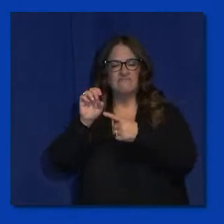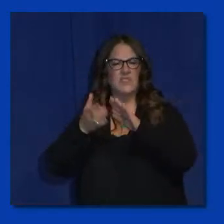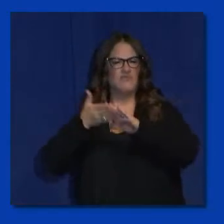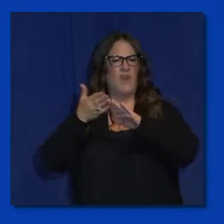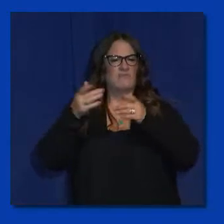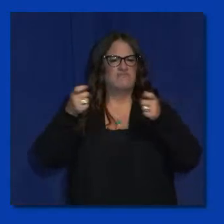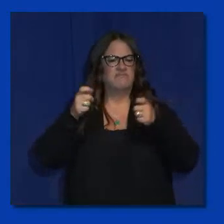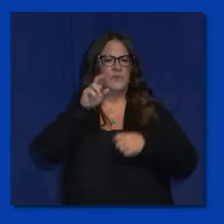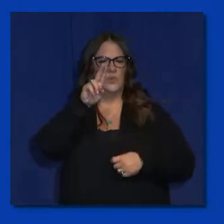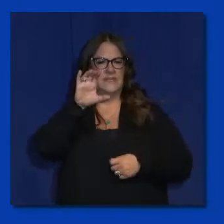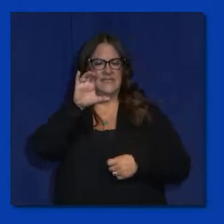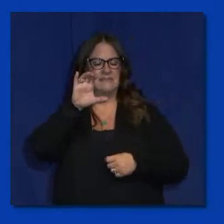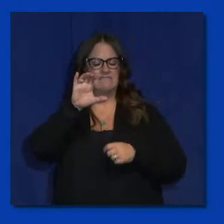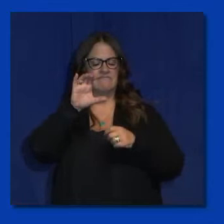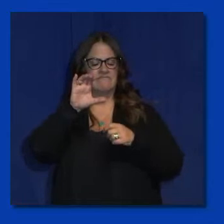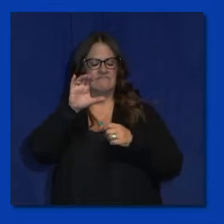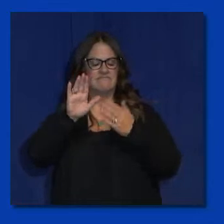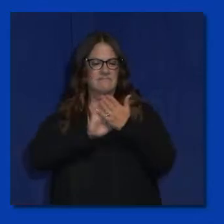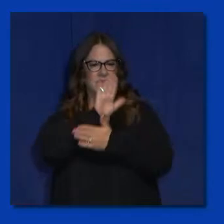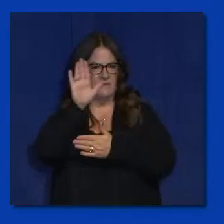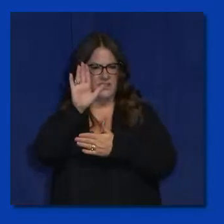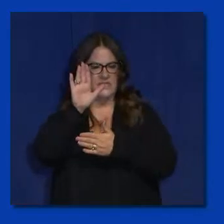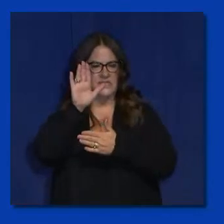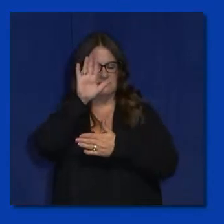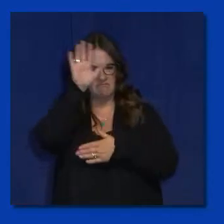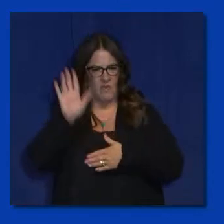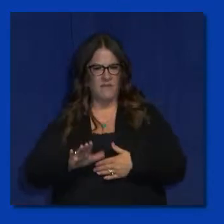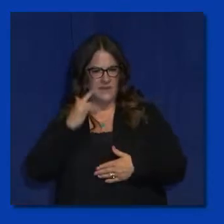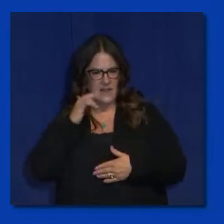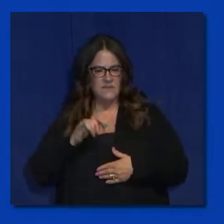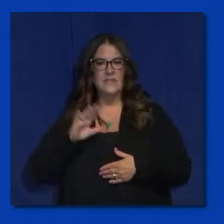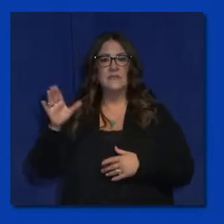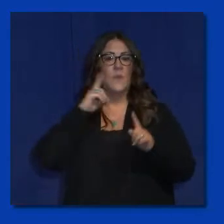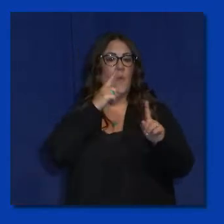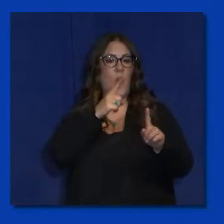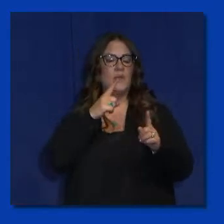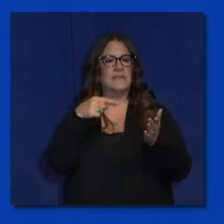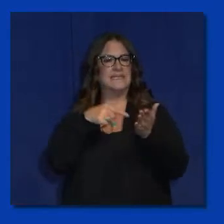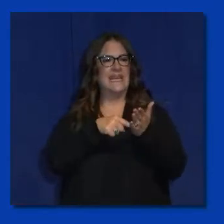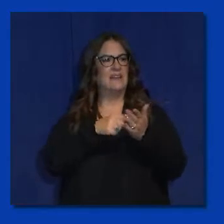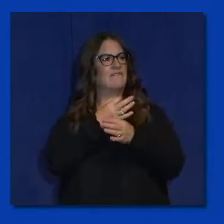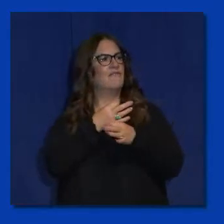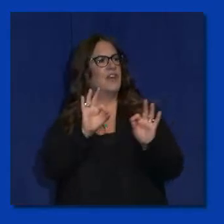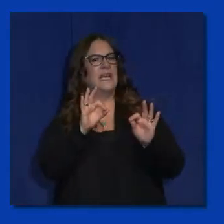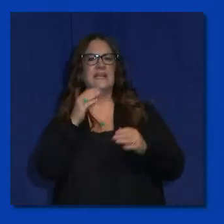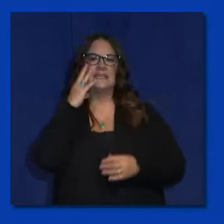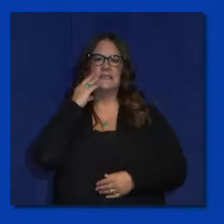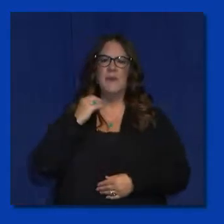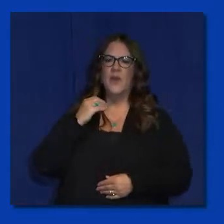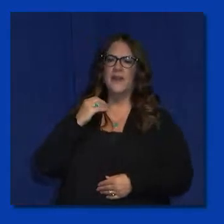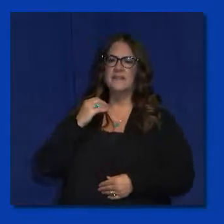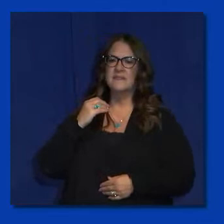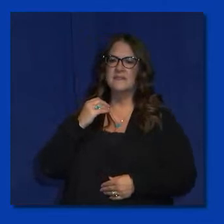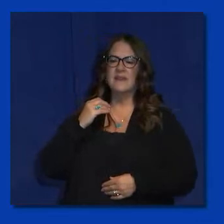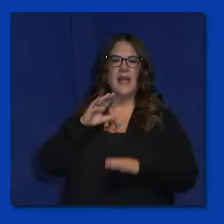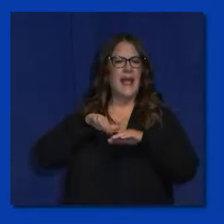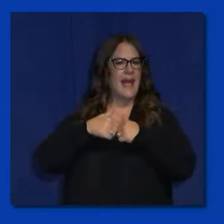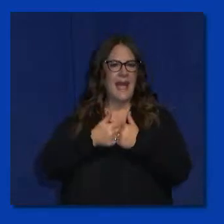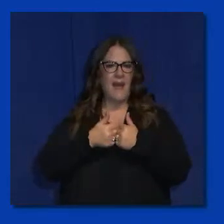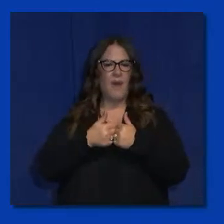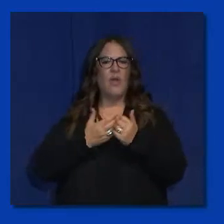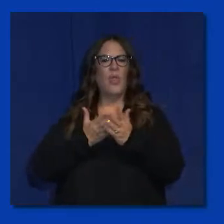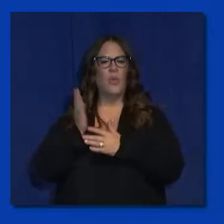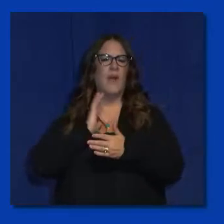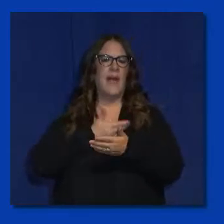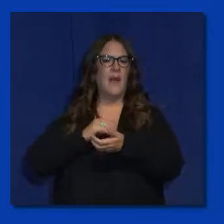system, and his goal, the goal of the UC is to have a debt-free experience. And they codified that in our